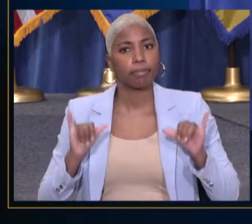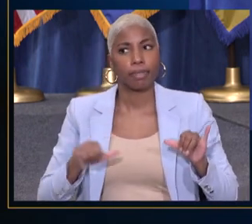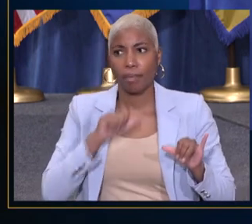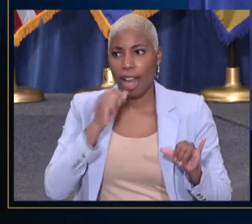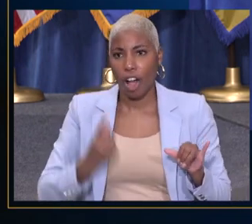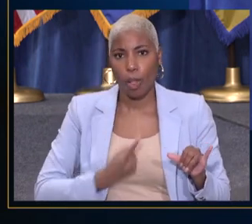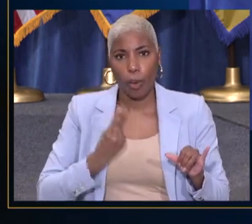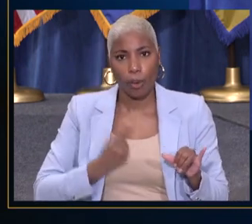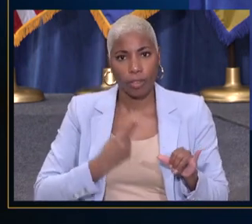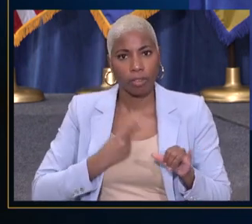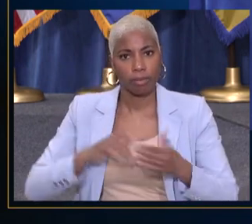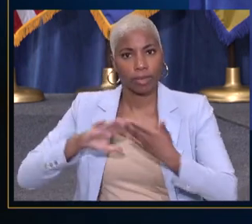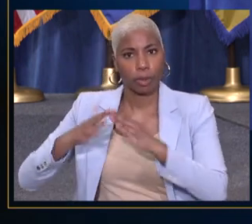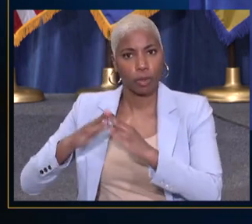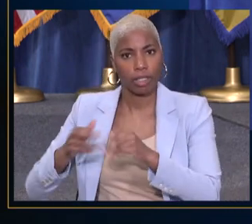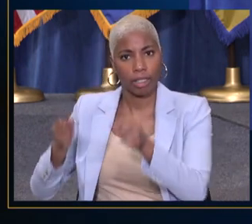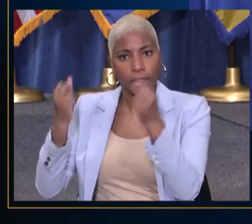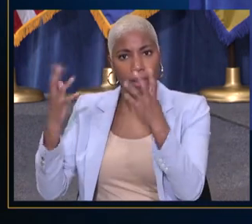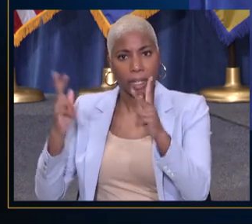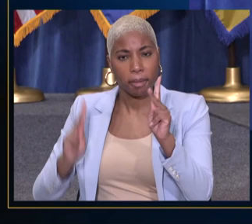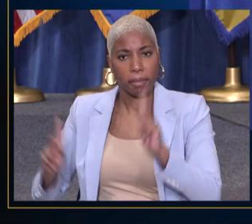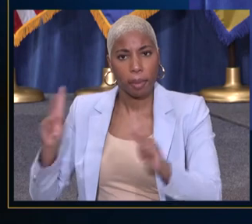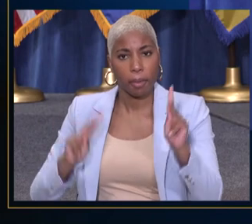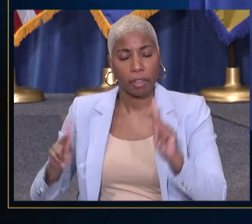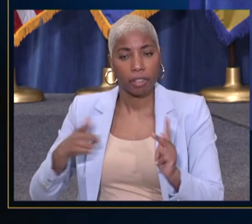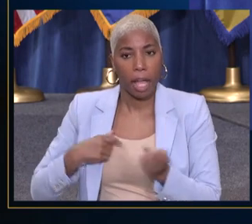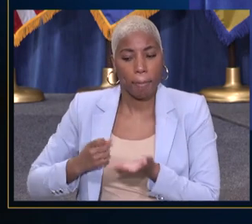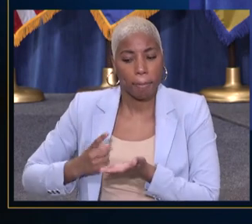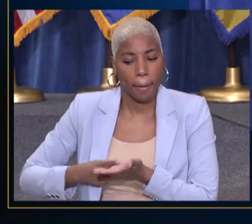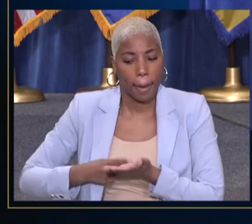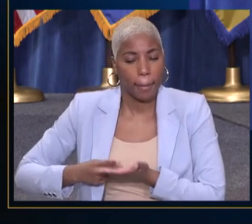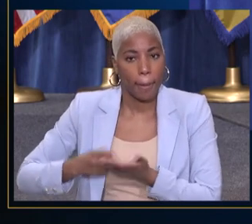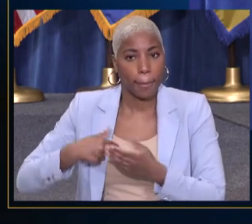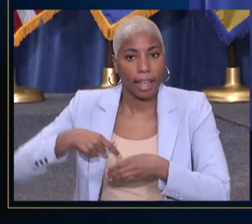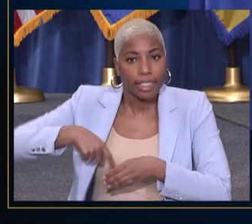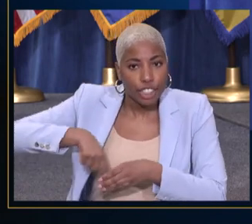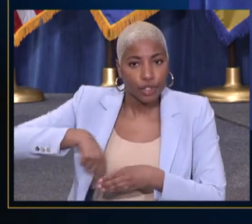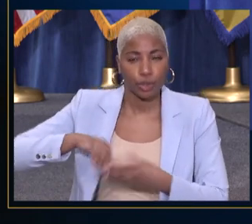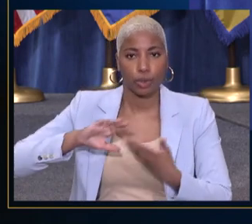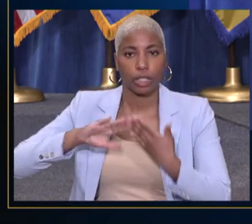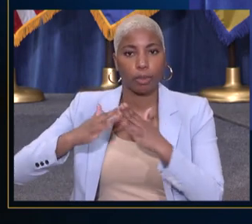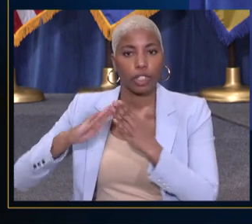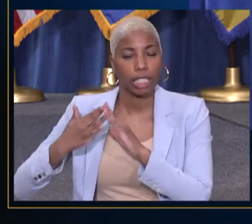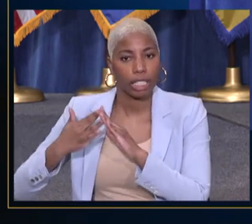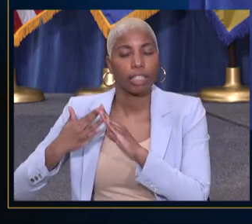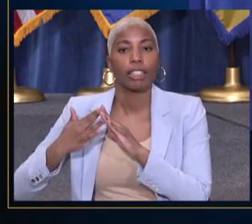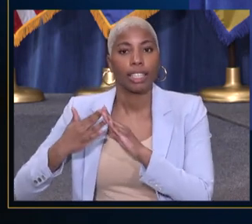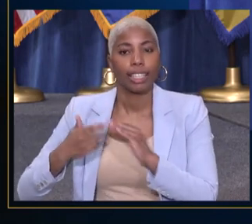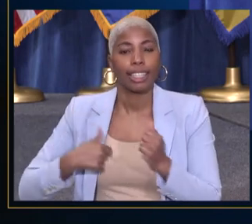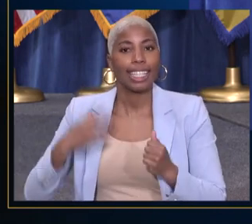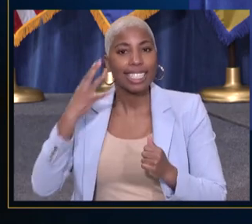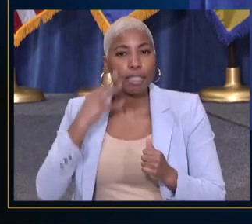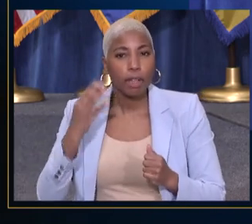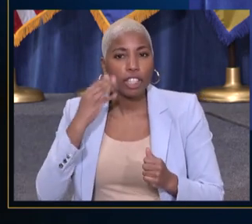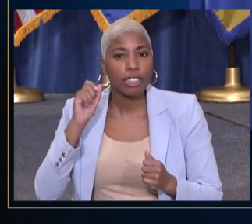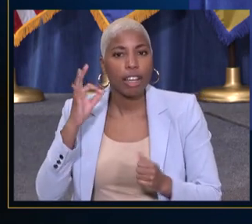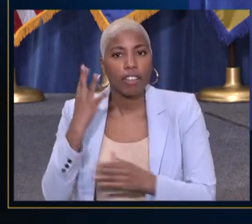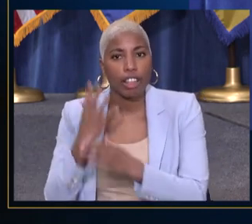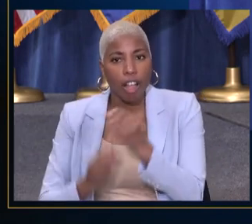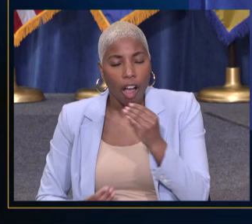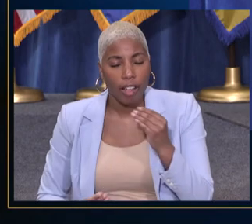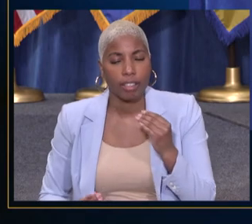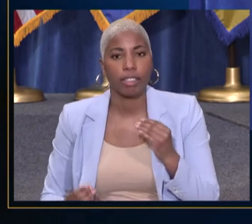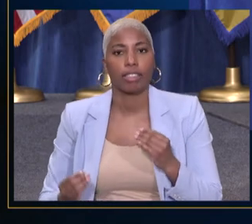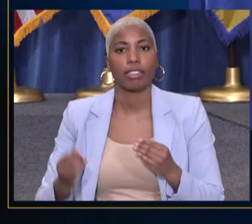I quickly realized as I started talking to, just starting with my own internal community of village, the experiences of loss, the experiences